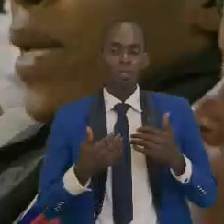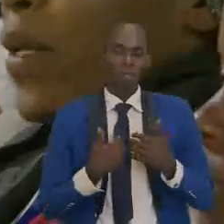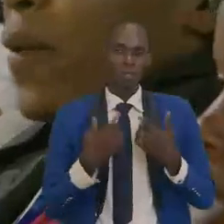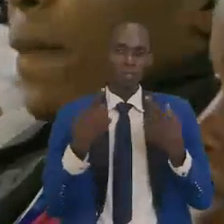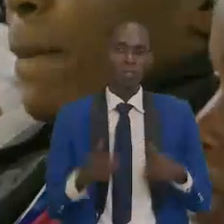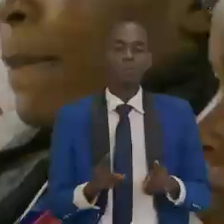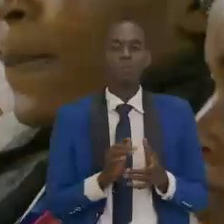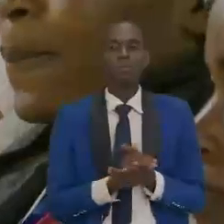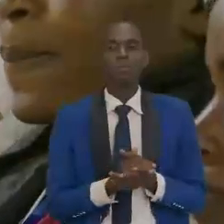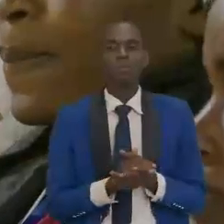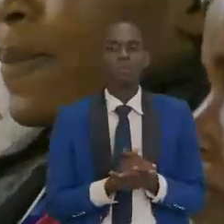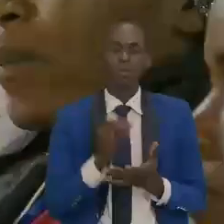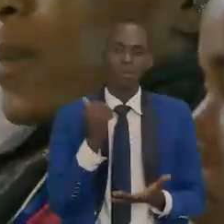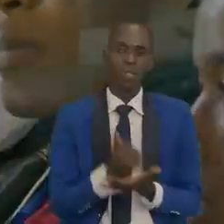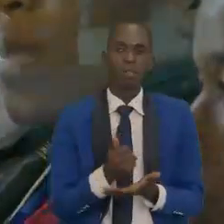Amen.